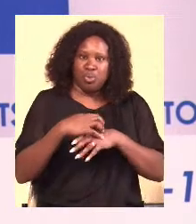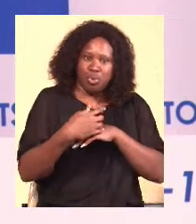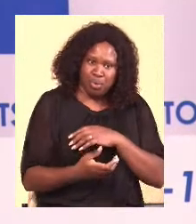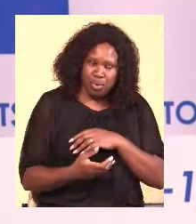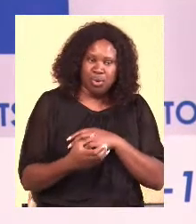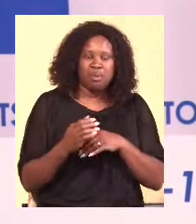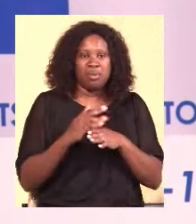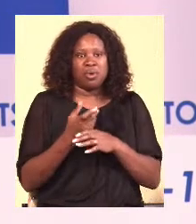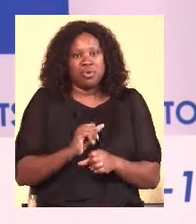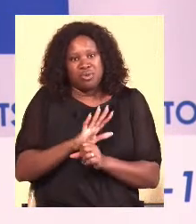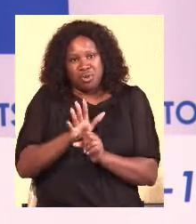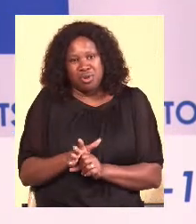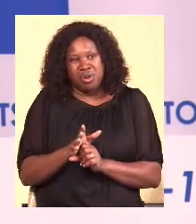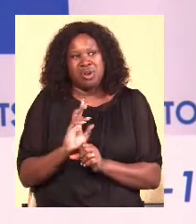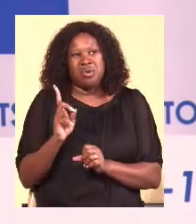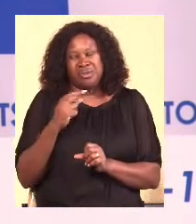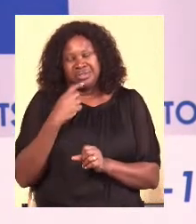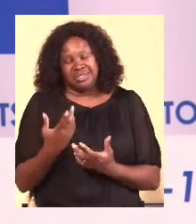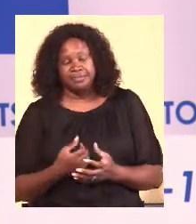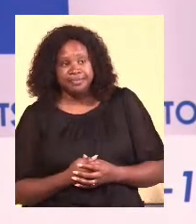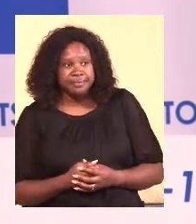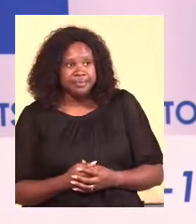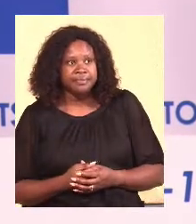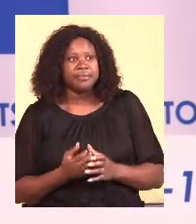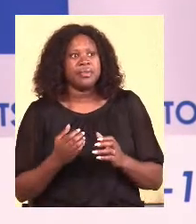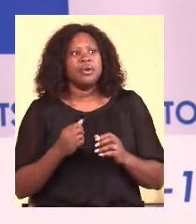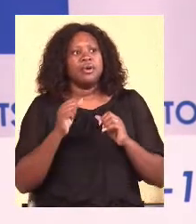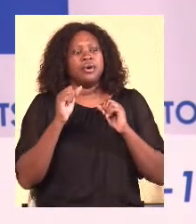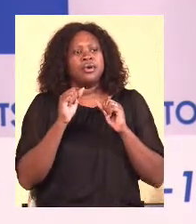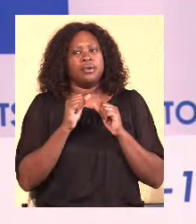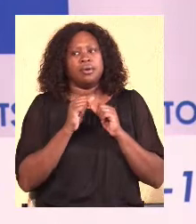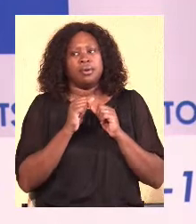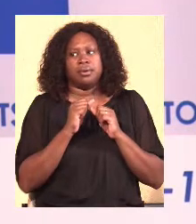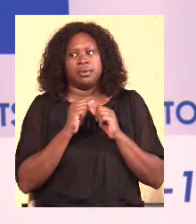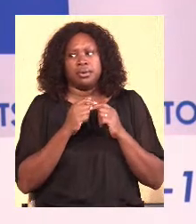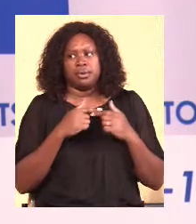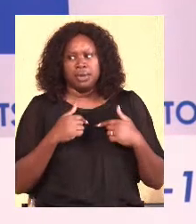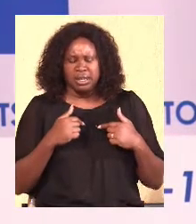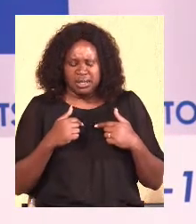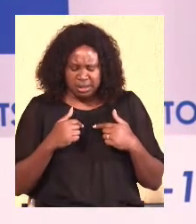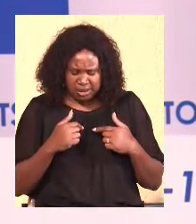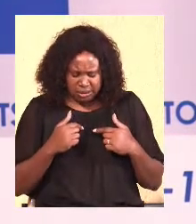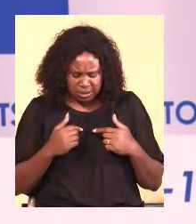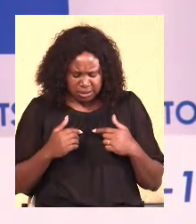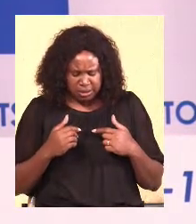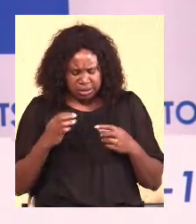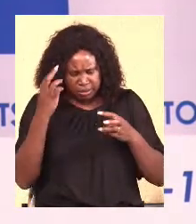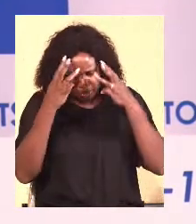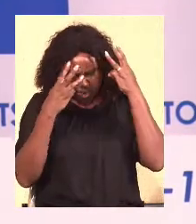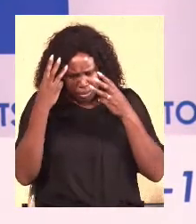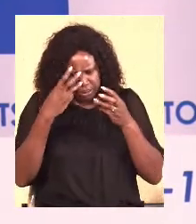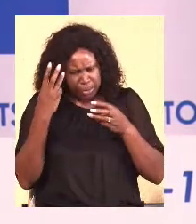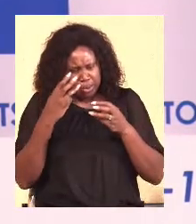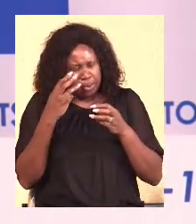as a result of the coronavirus outbreak? And can you also, we would also like, well, there are concerns throughout the